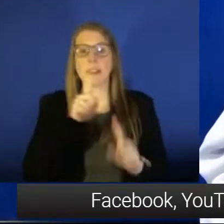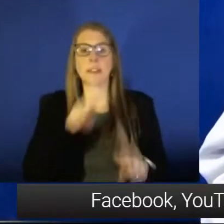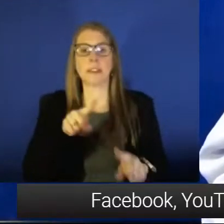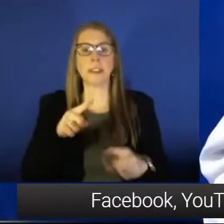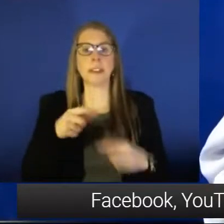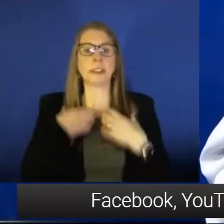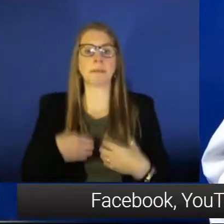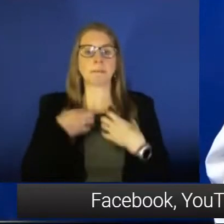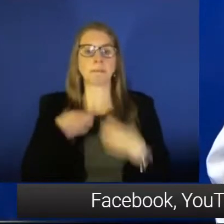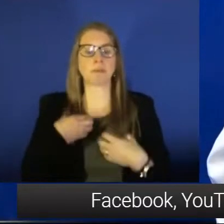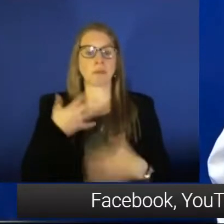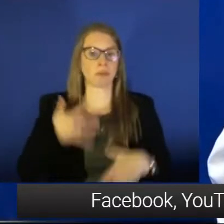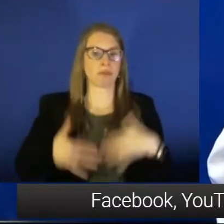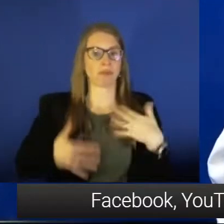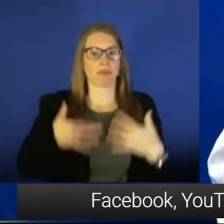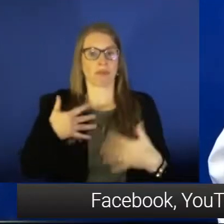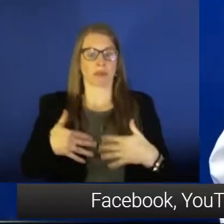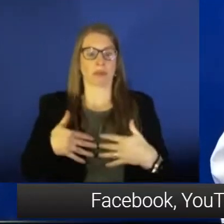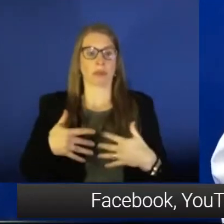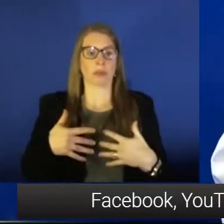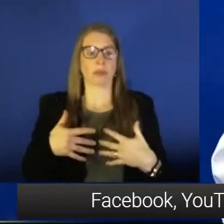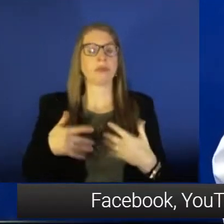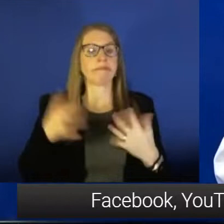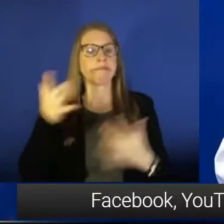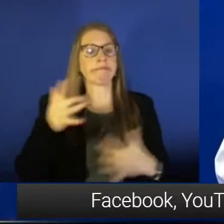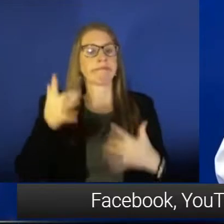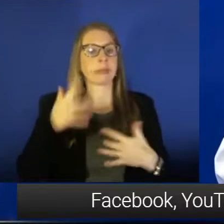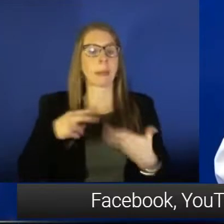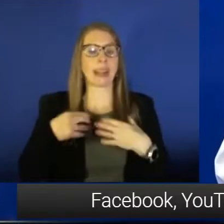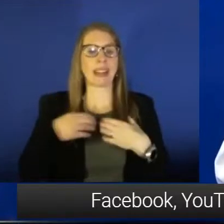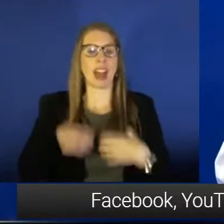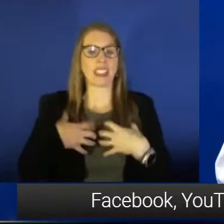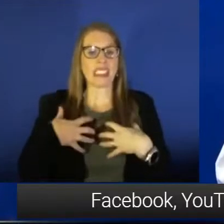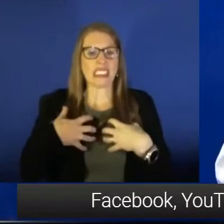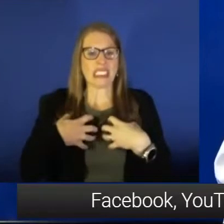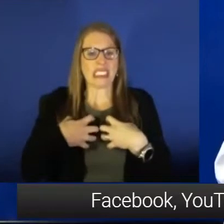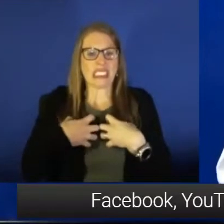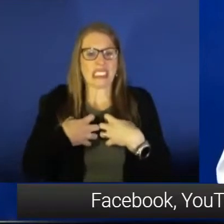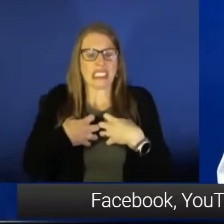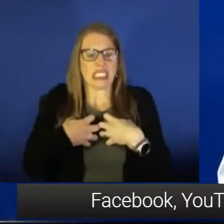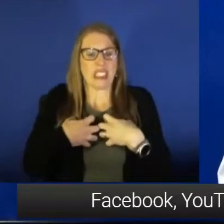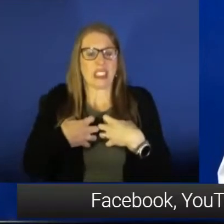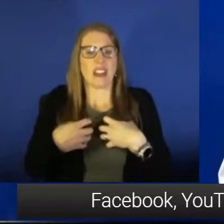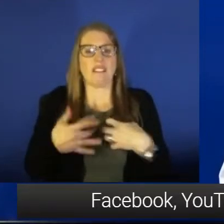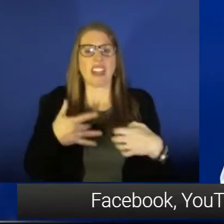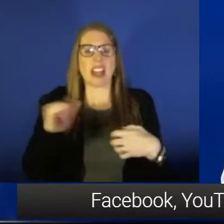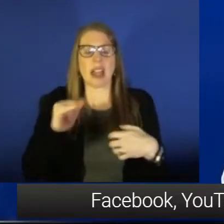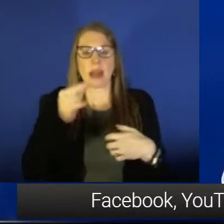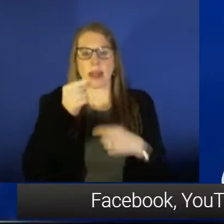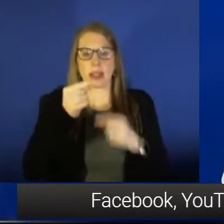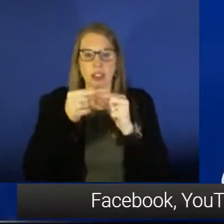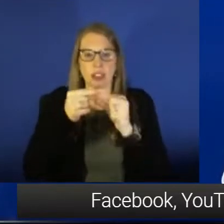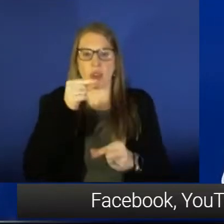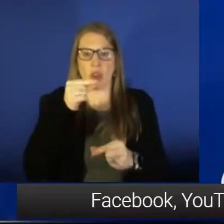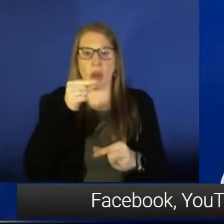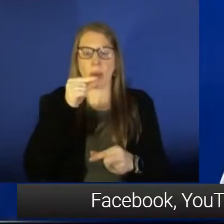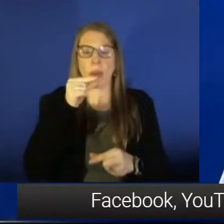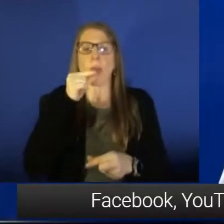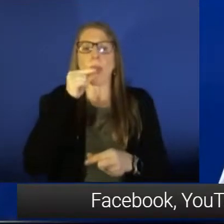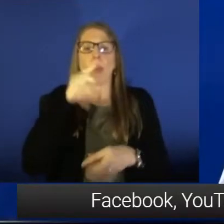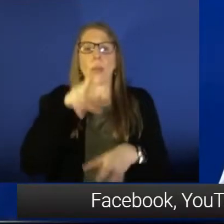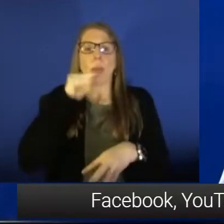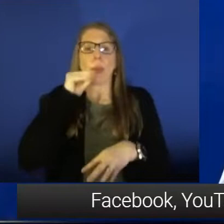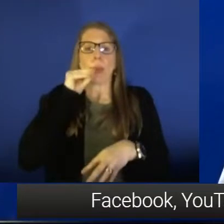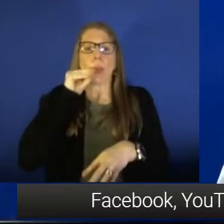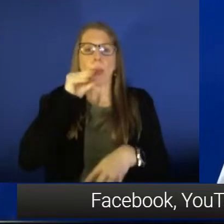can begin to get tightness in your lungs and have more and more of it's like breathing through a straw. And so, people with significant allergies often can